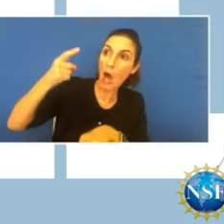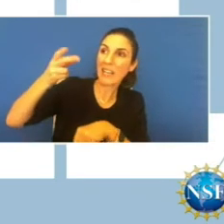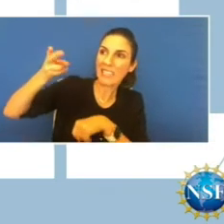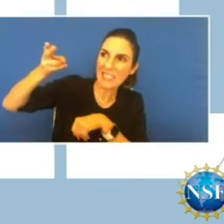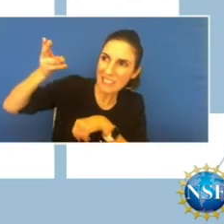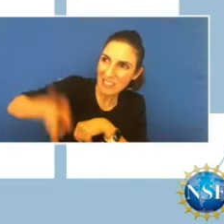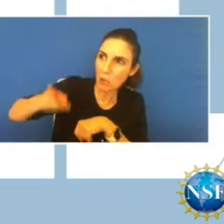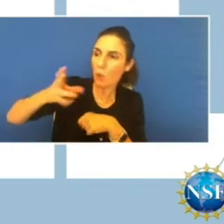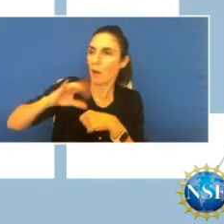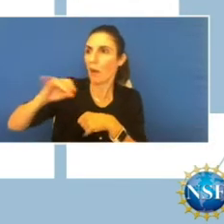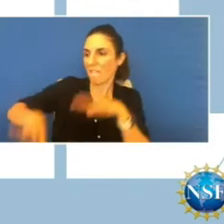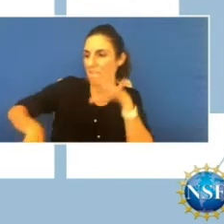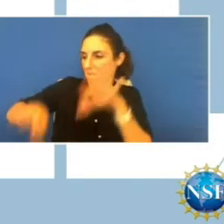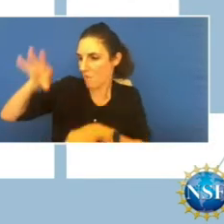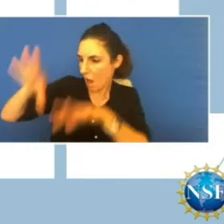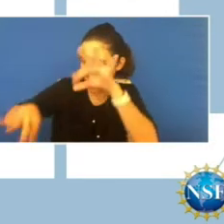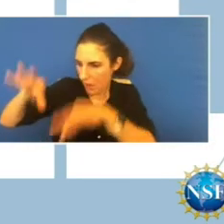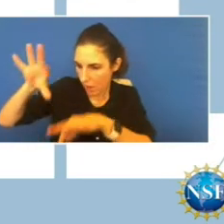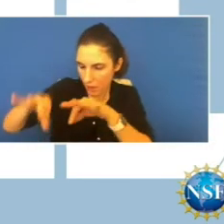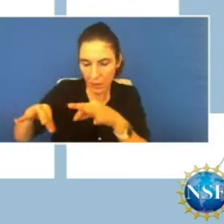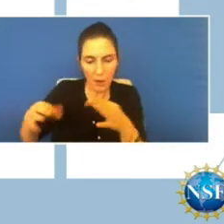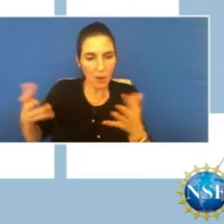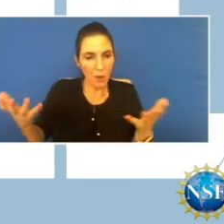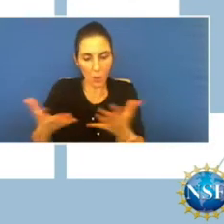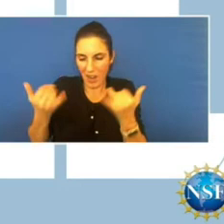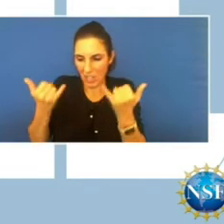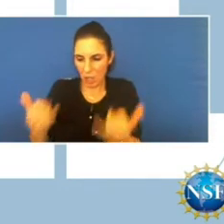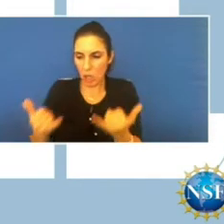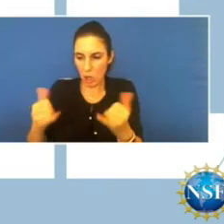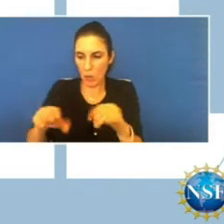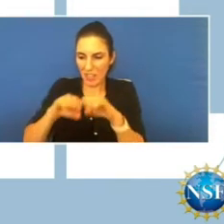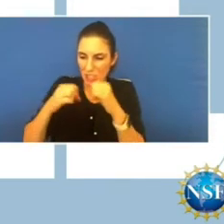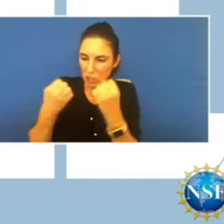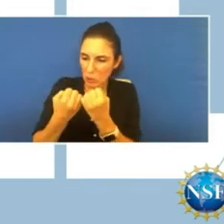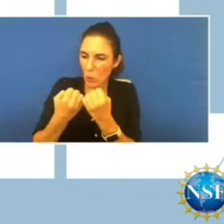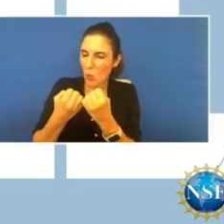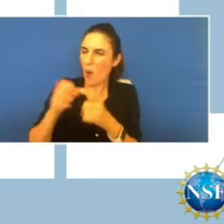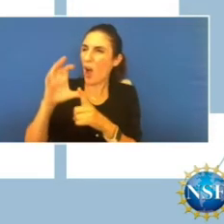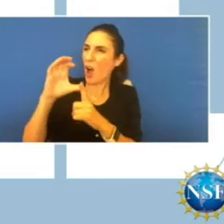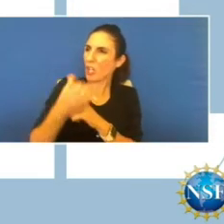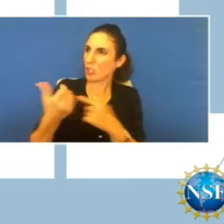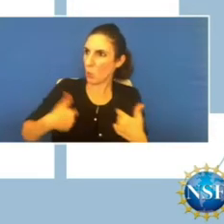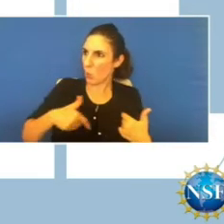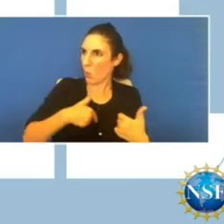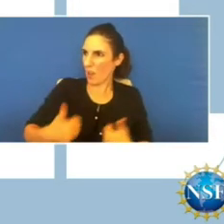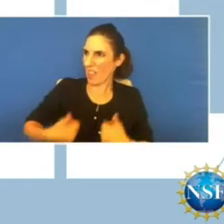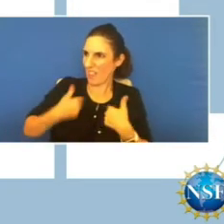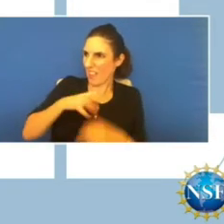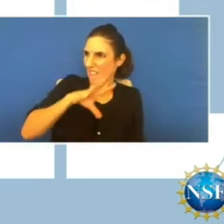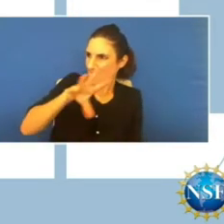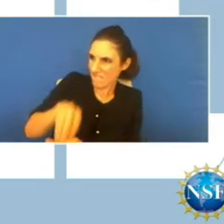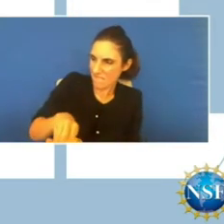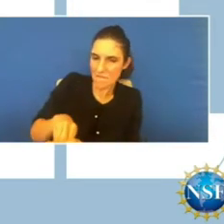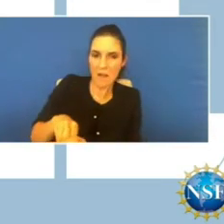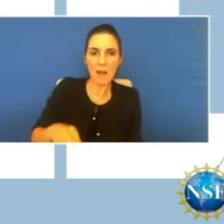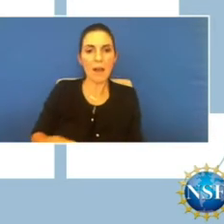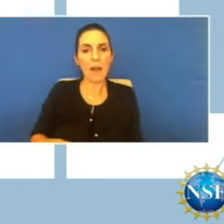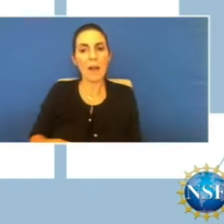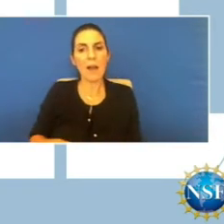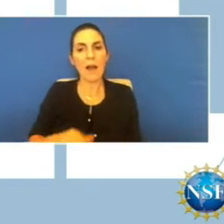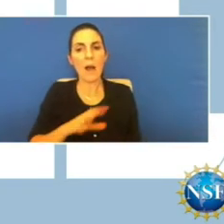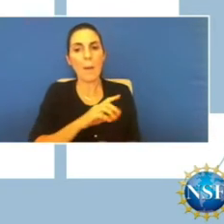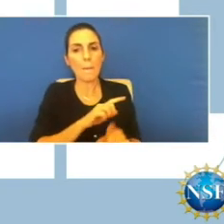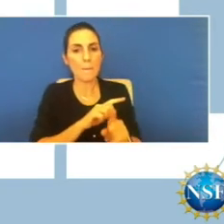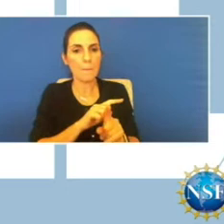what the kind of current social conditions we live in that I think Aisha was pointing to and others have pulled up. But I also